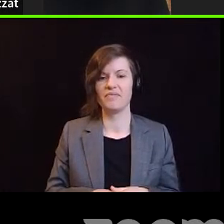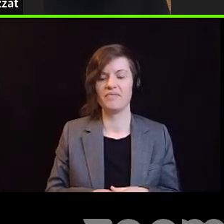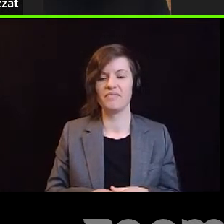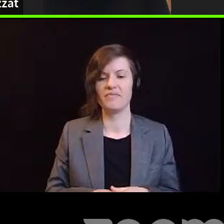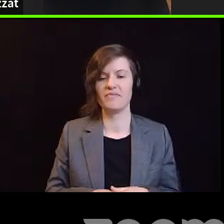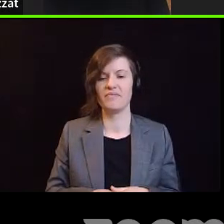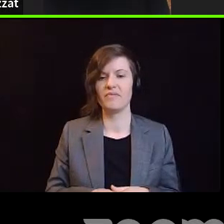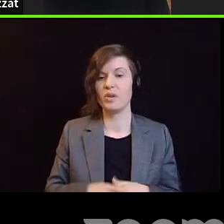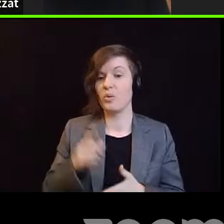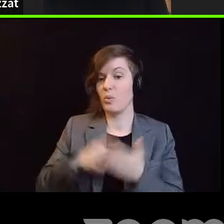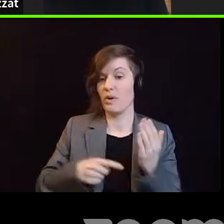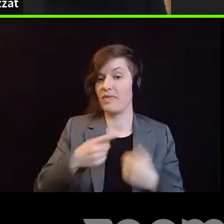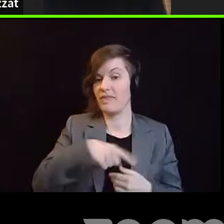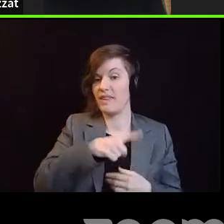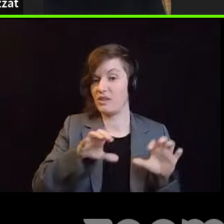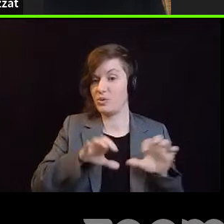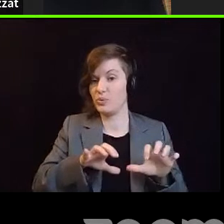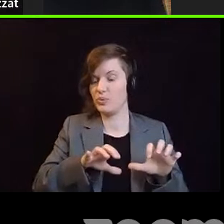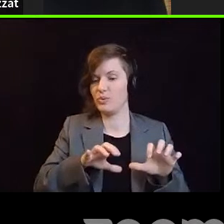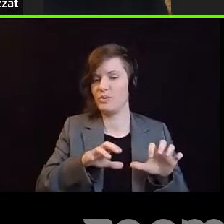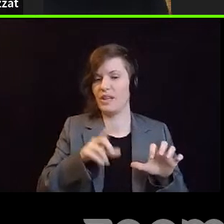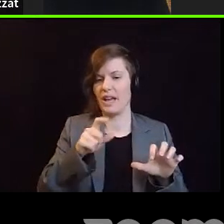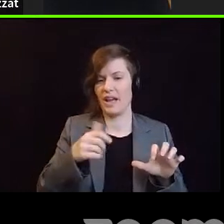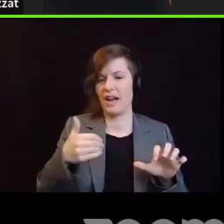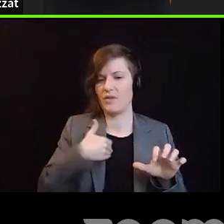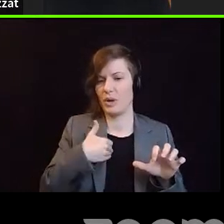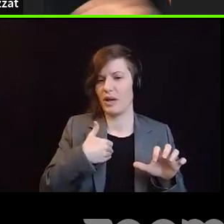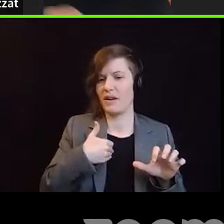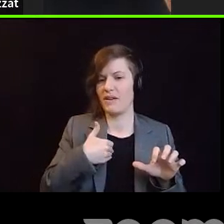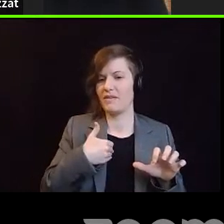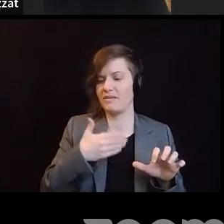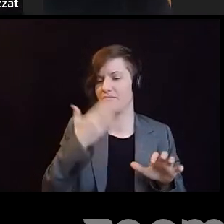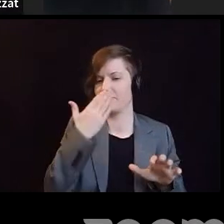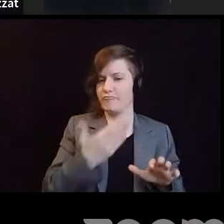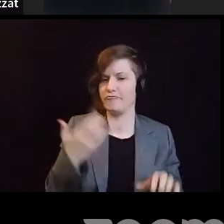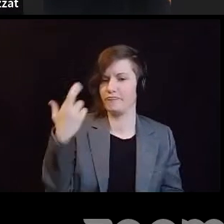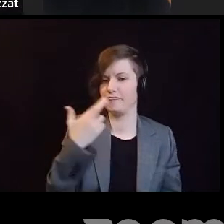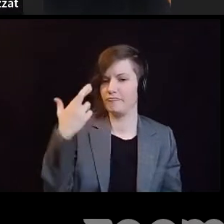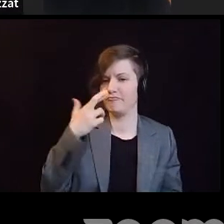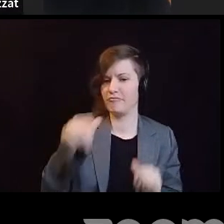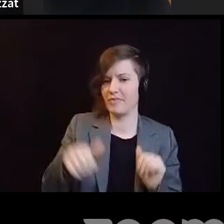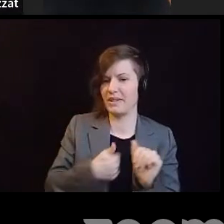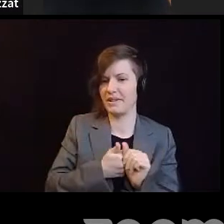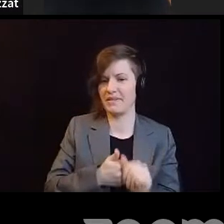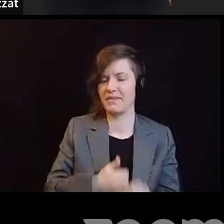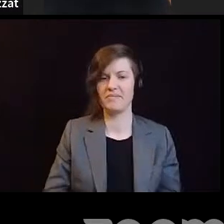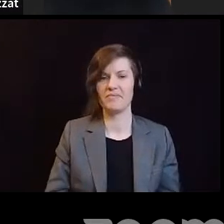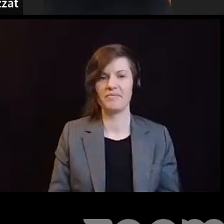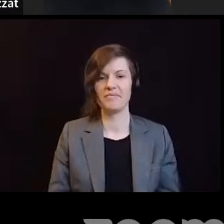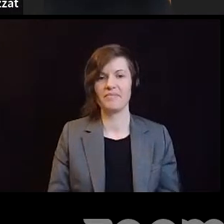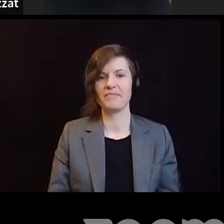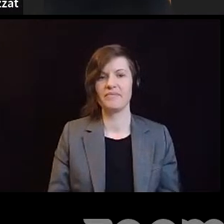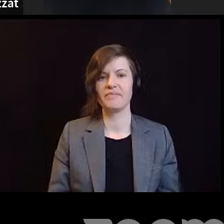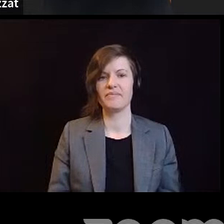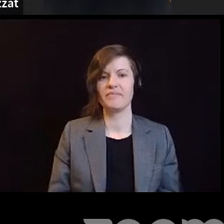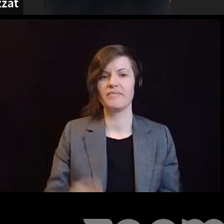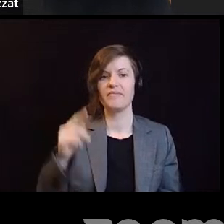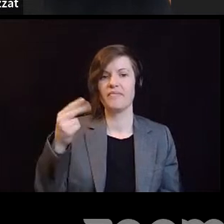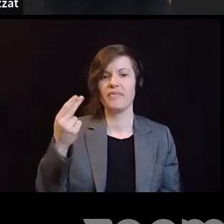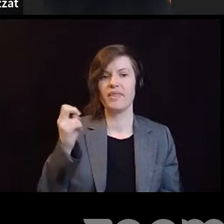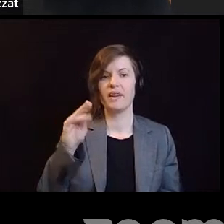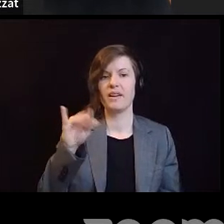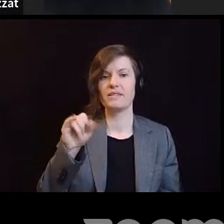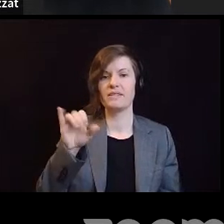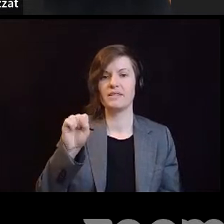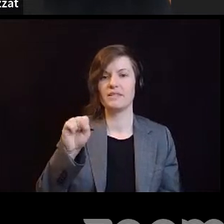It's whatever serves the organization, they are going to do. Yeah, and I mean, I'm going to turn to Amr because these are our sort of closing